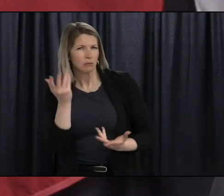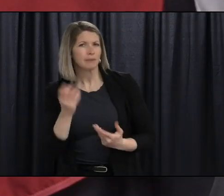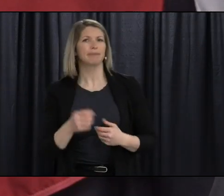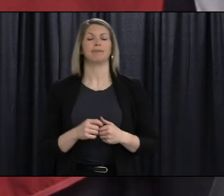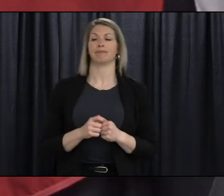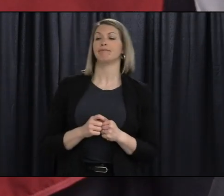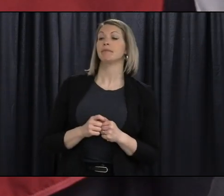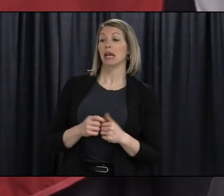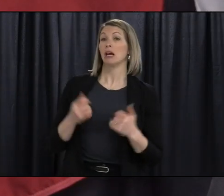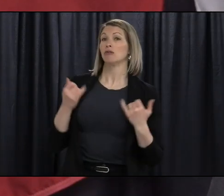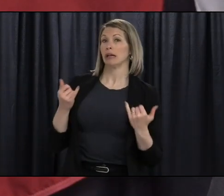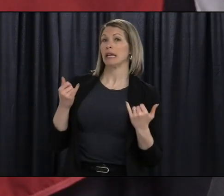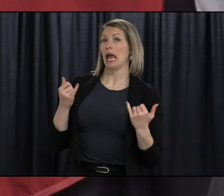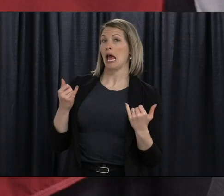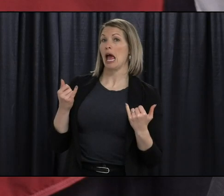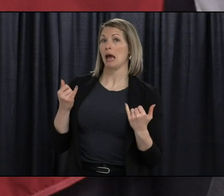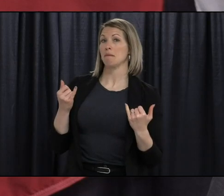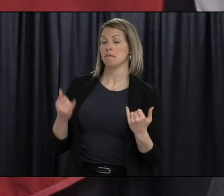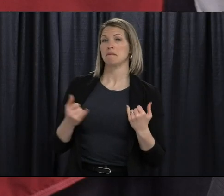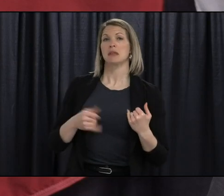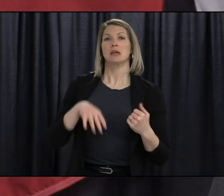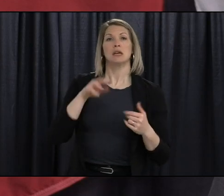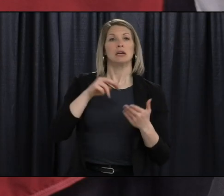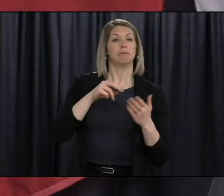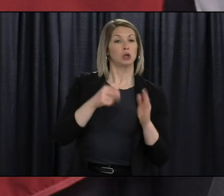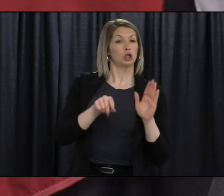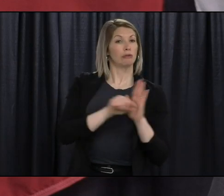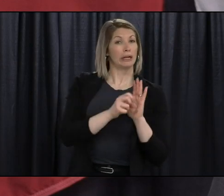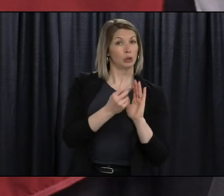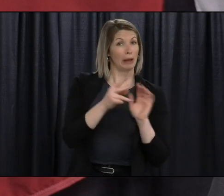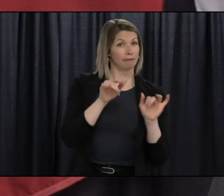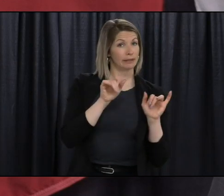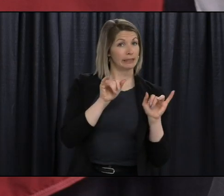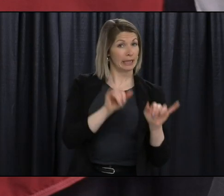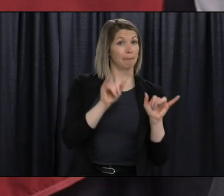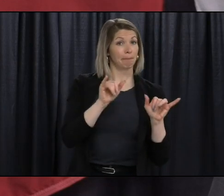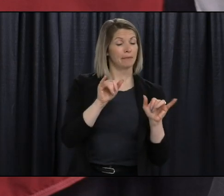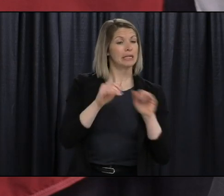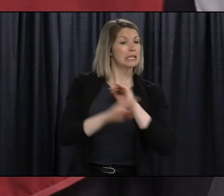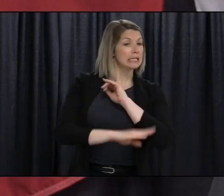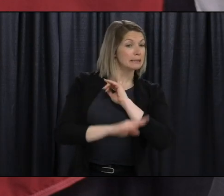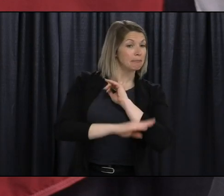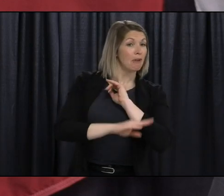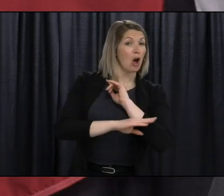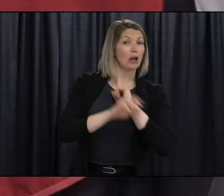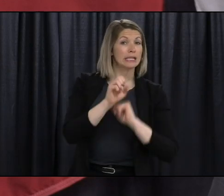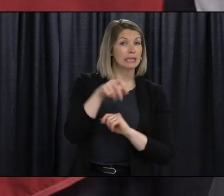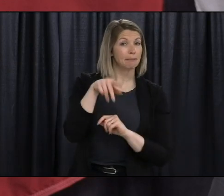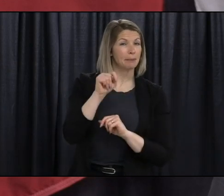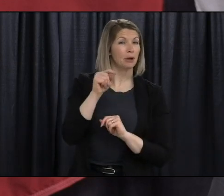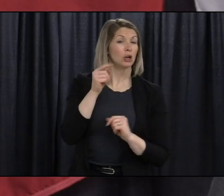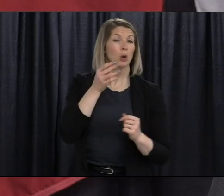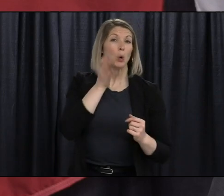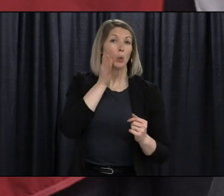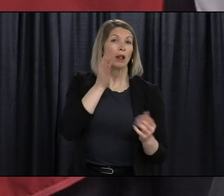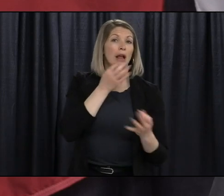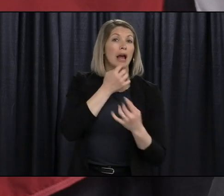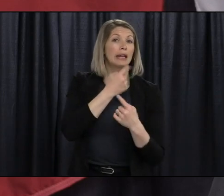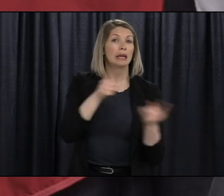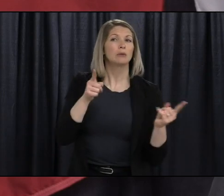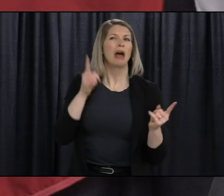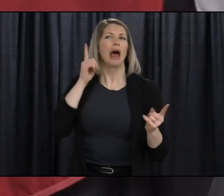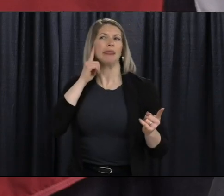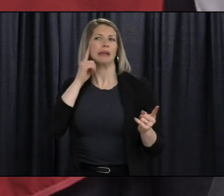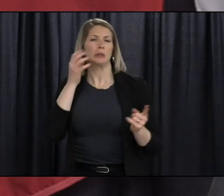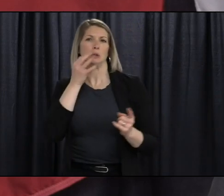actually planning now for what options and different scenarios for September. I think the minister will be in a position to make an announcement very